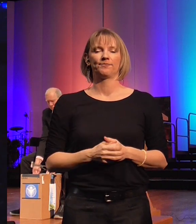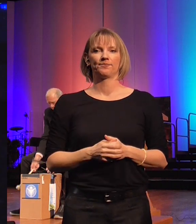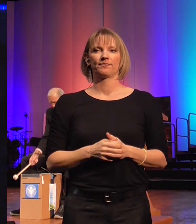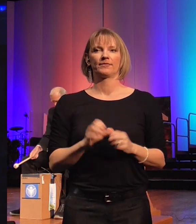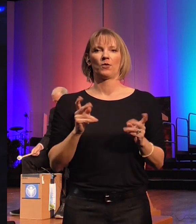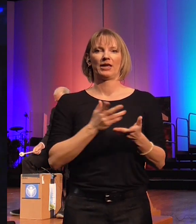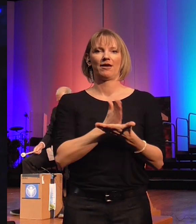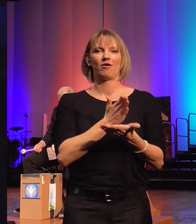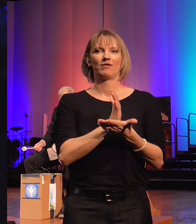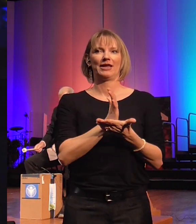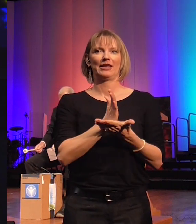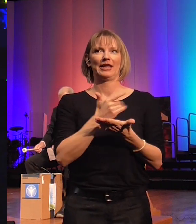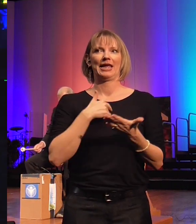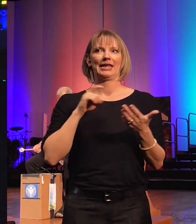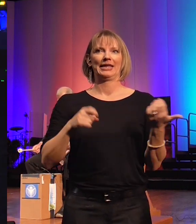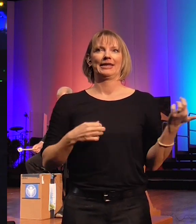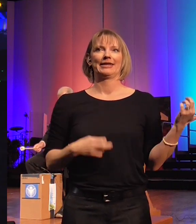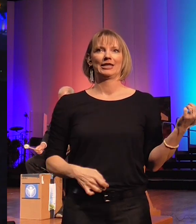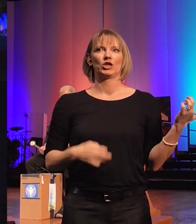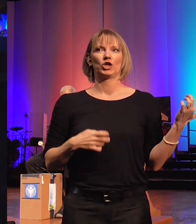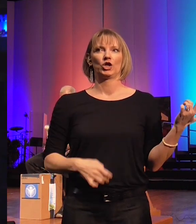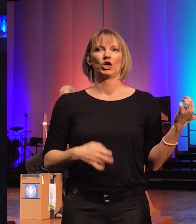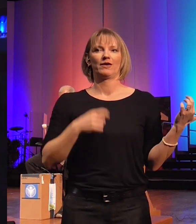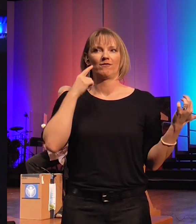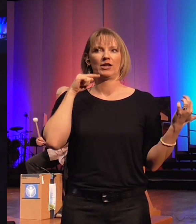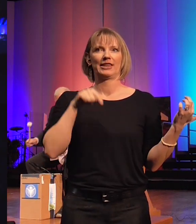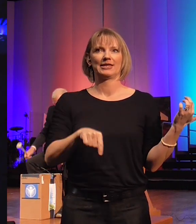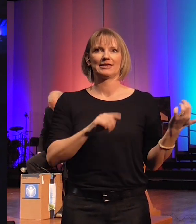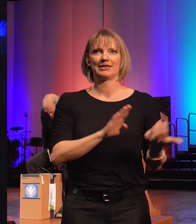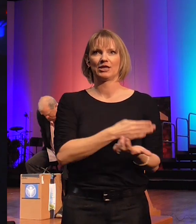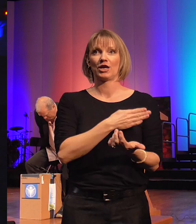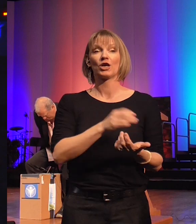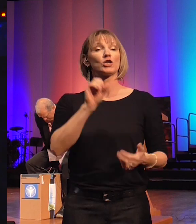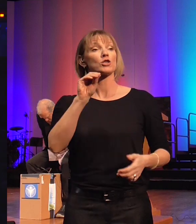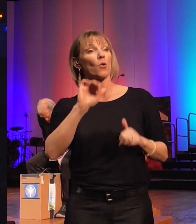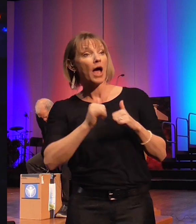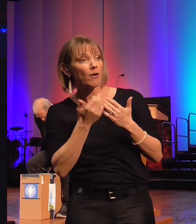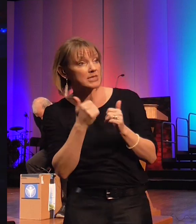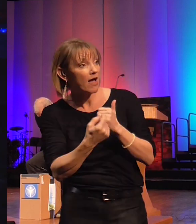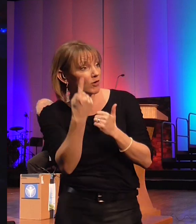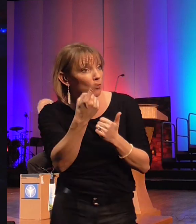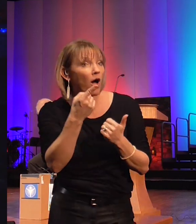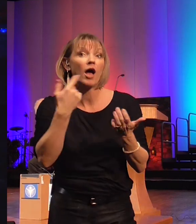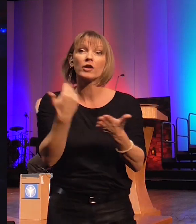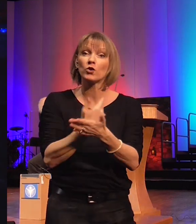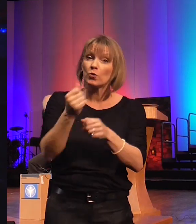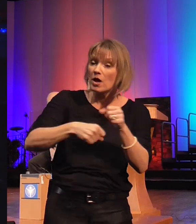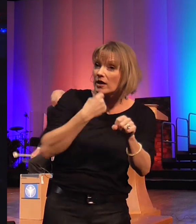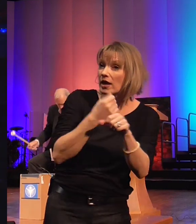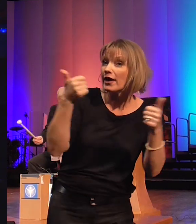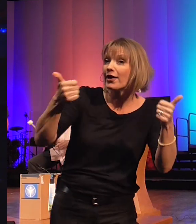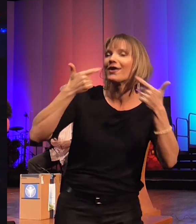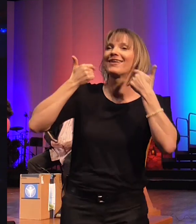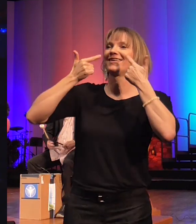All right, kind of need to play the guitar on this one. So, how's everybody doing this new year?